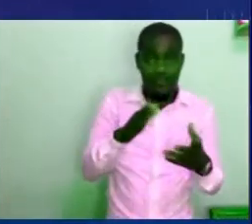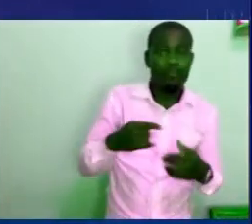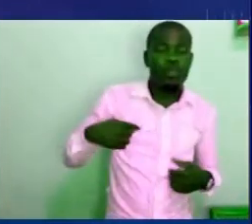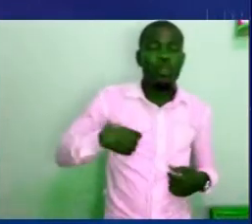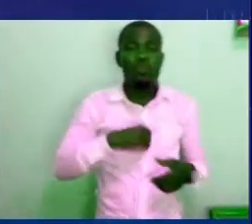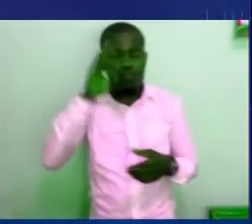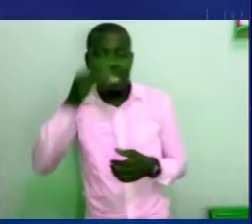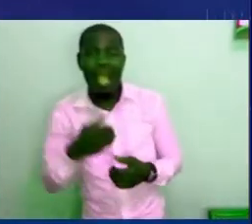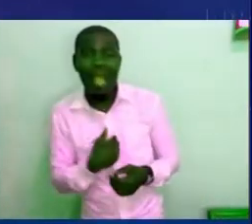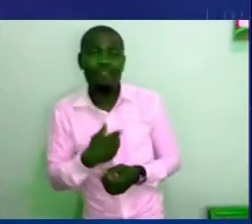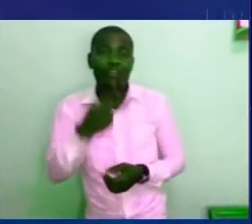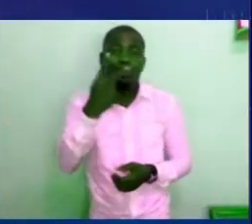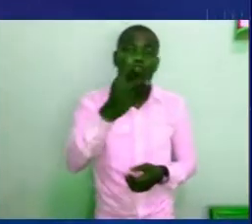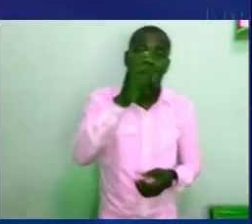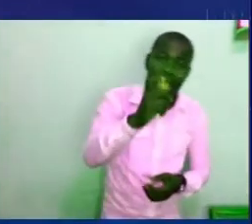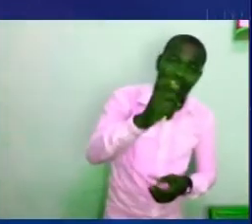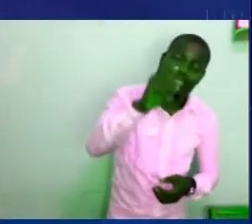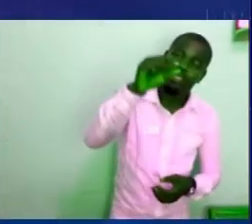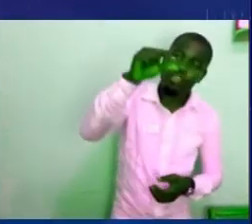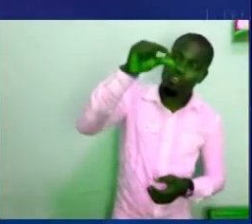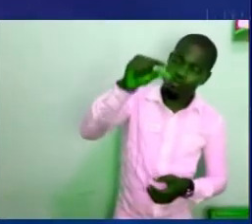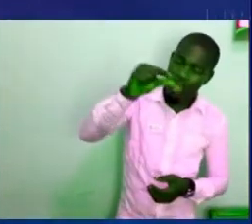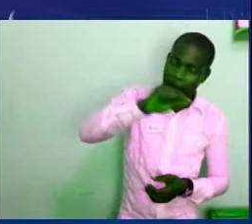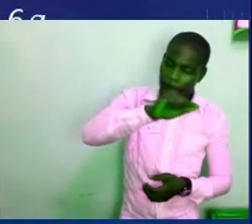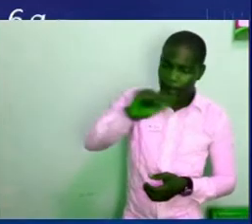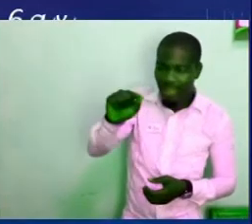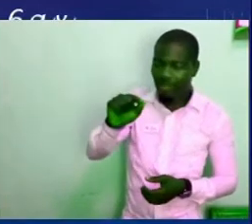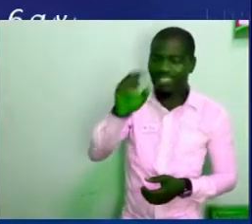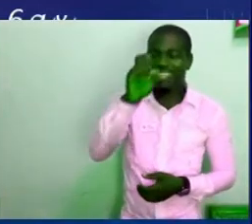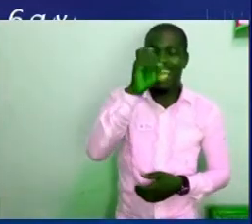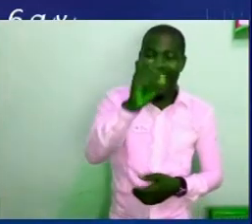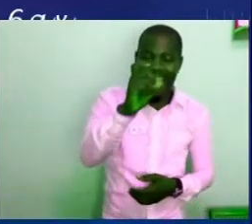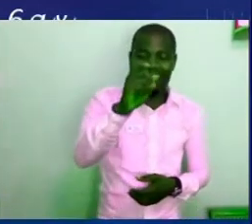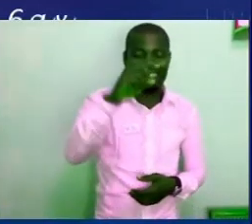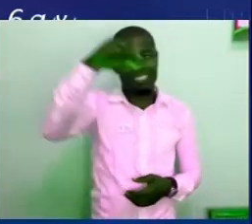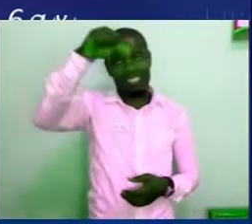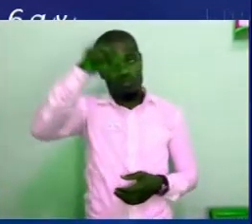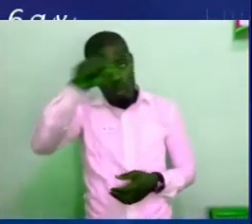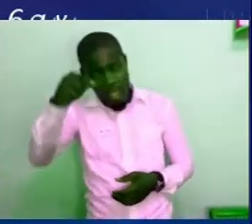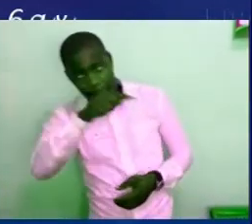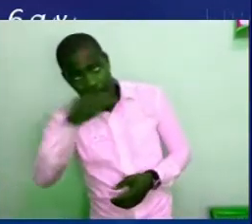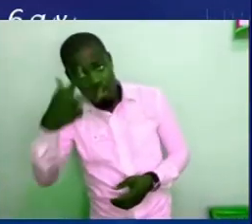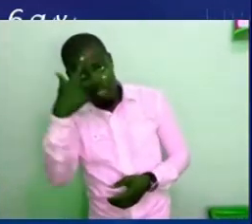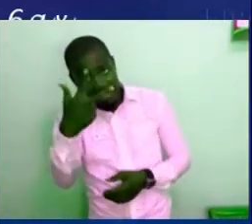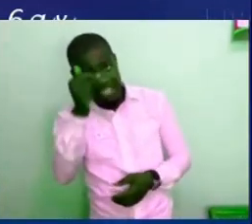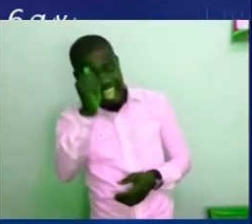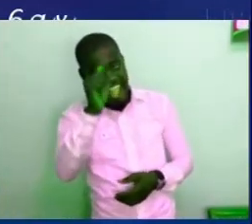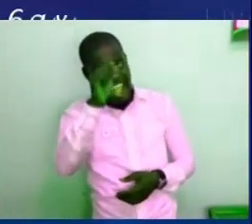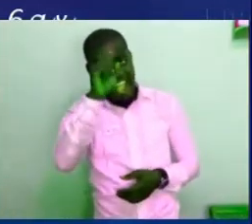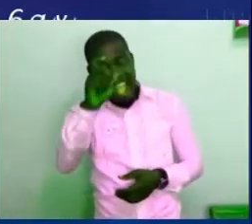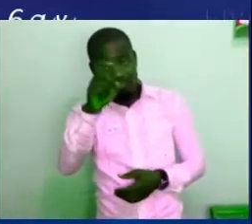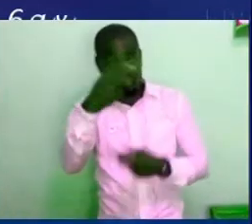together. So let's see what we have. We are going to have 2x squared minus x squared plus 4x